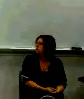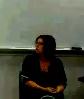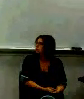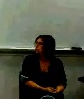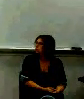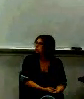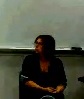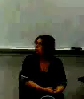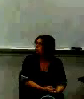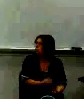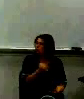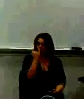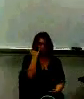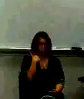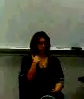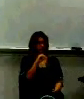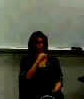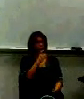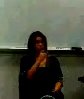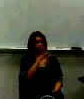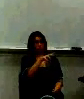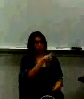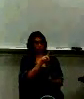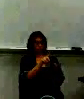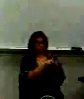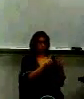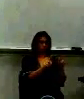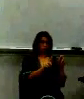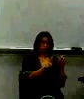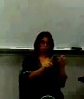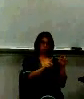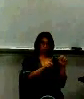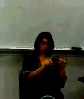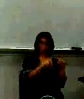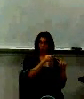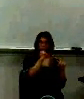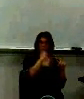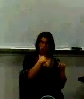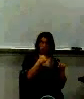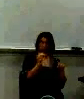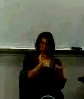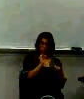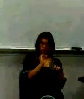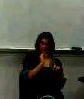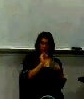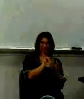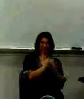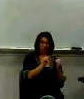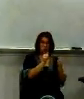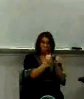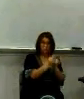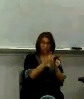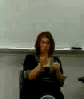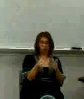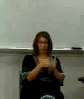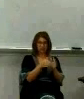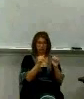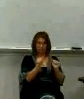And if we take an oxidized to reduced, in the absence of oxygen, is that going with or against potential energy?